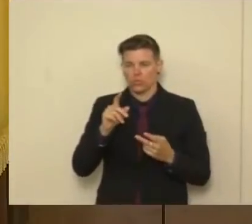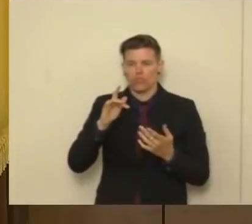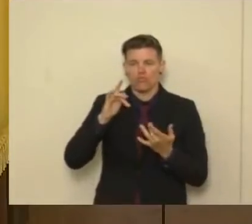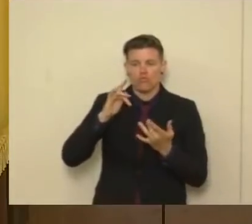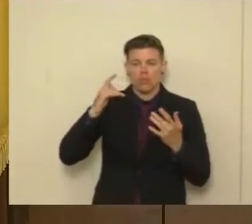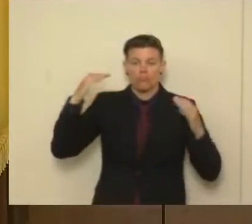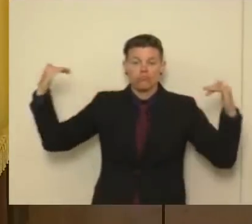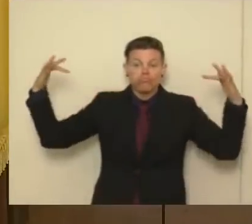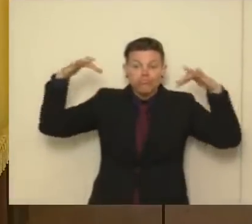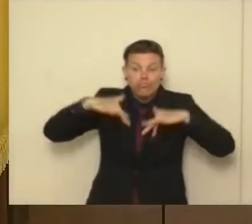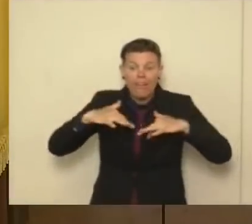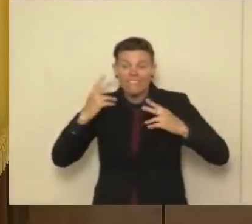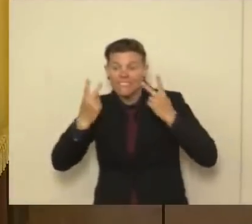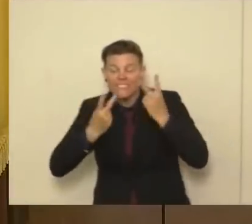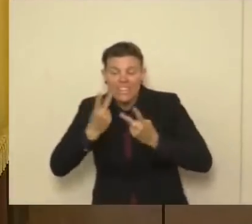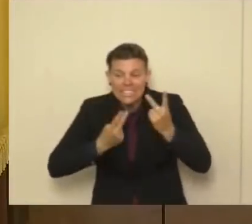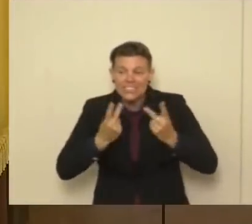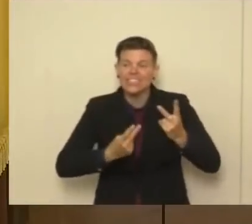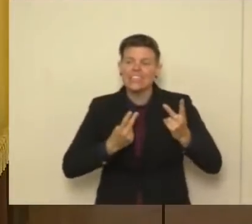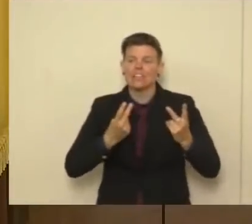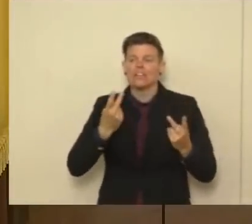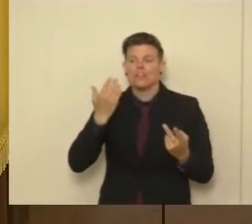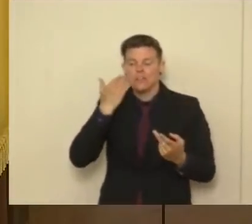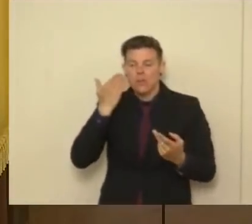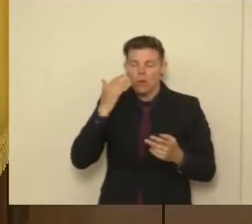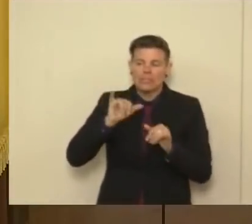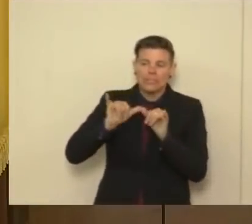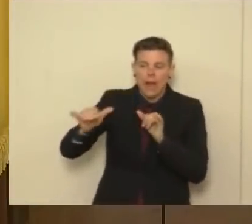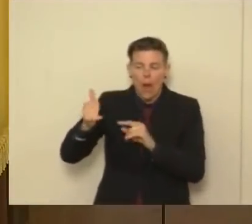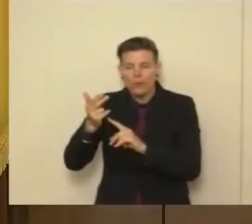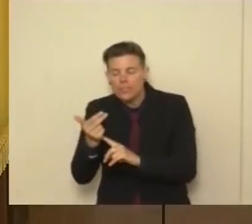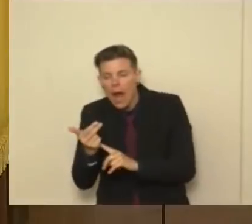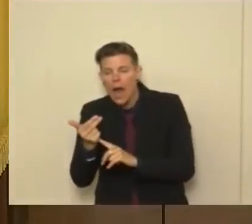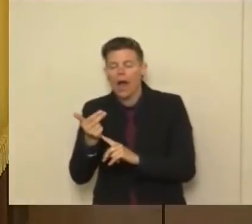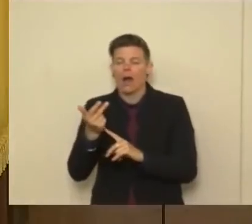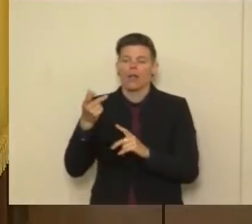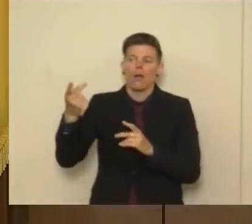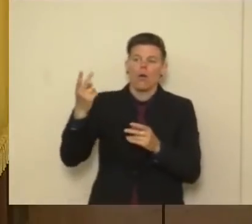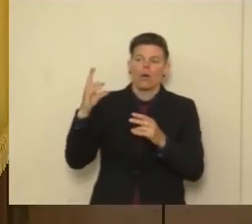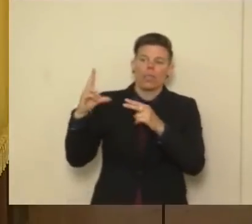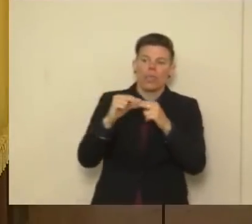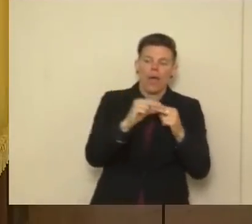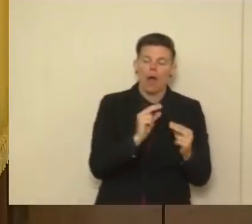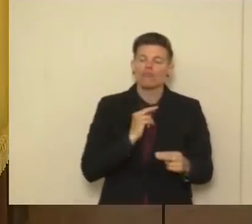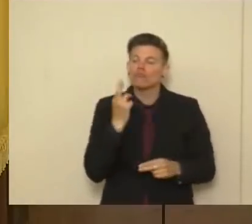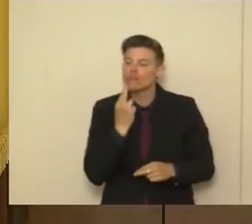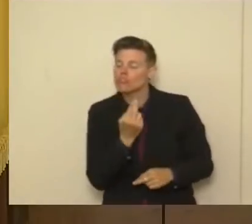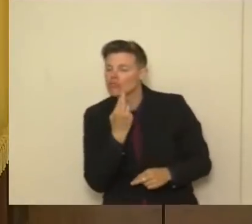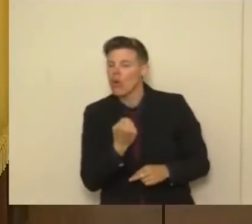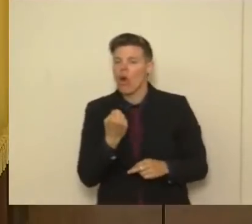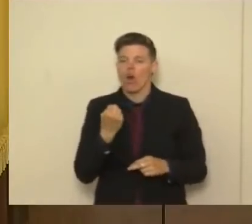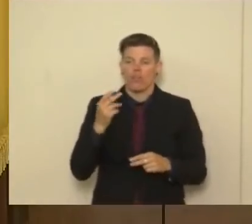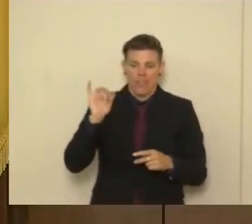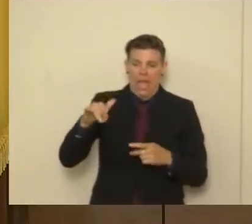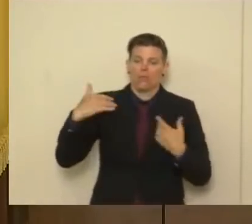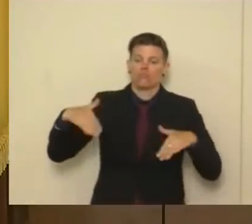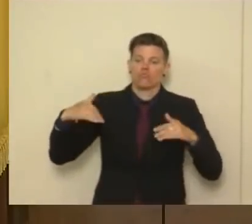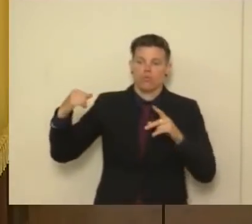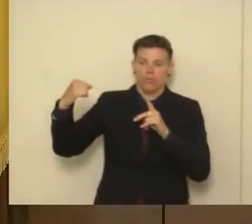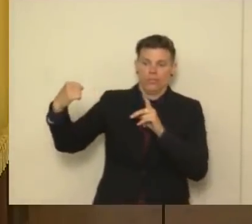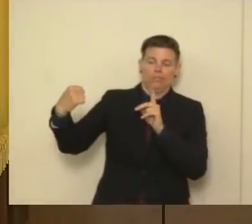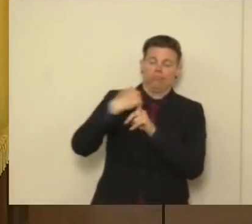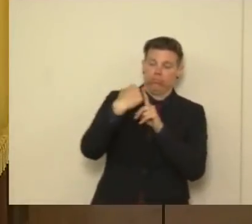hotel, lodging, entertainment, food, has been dramatically negatively impacted by this pandemic. And